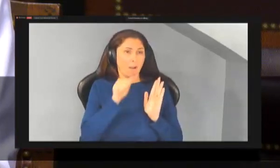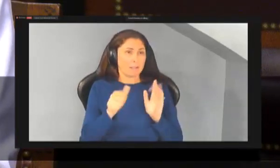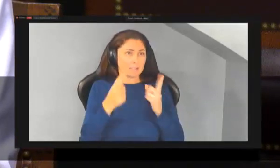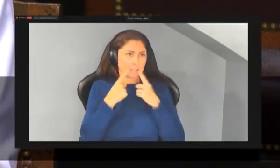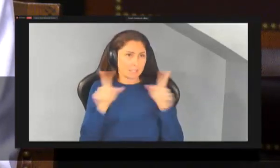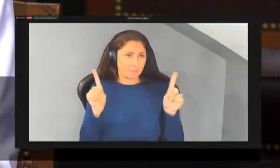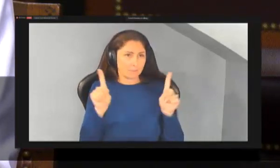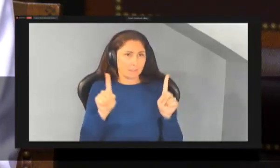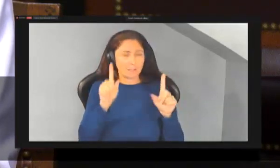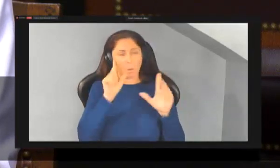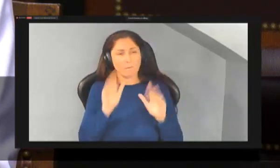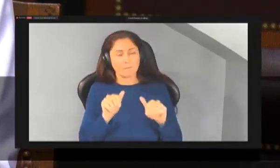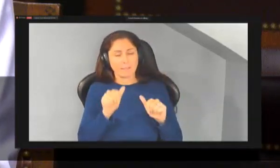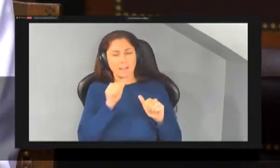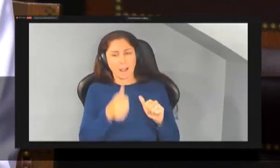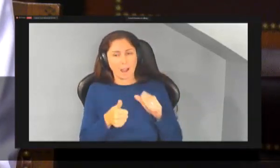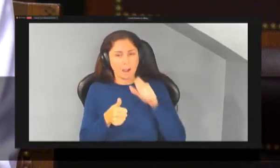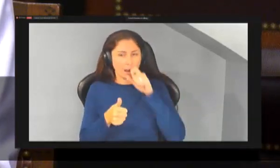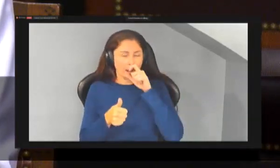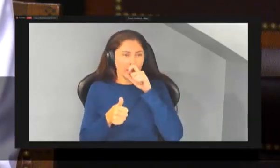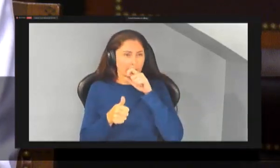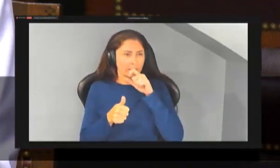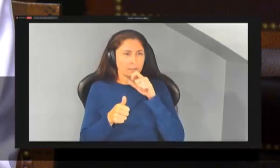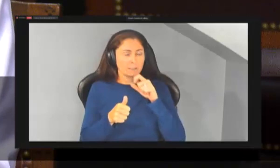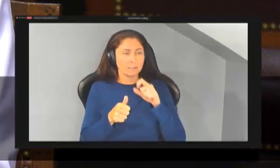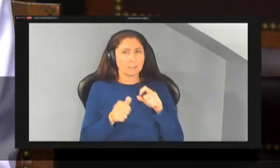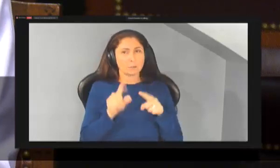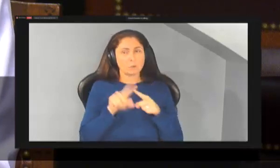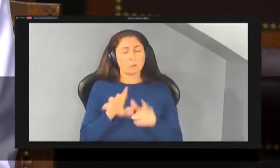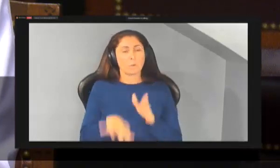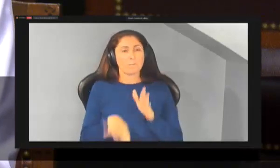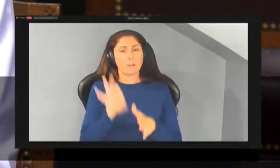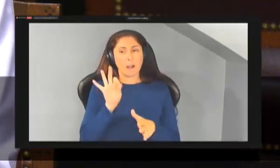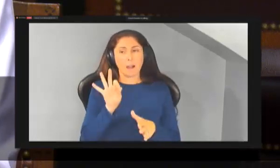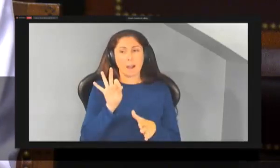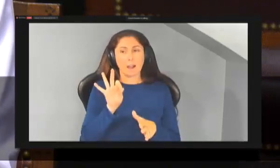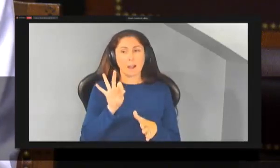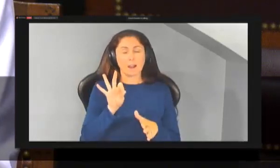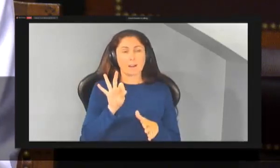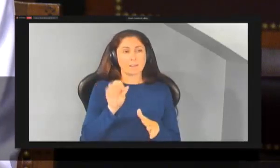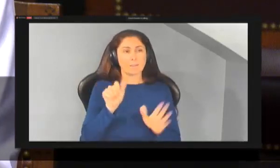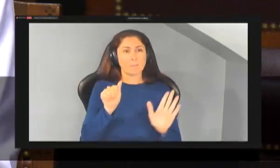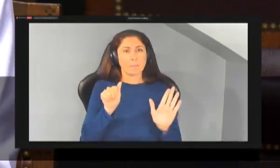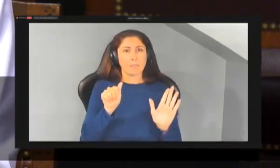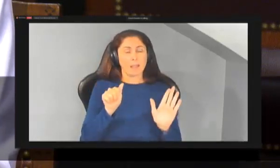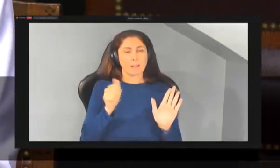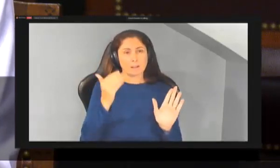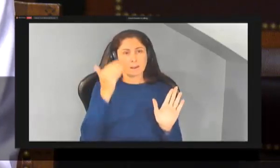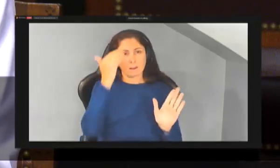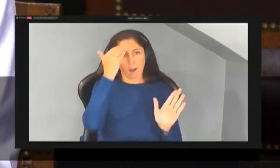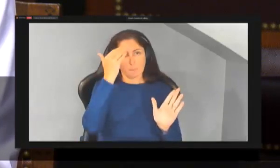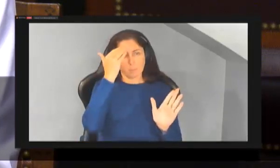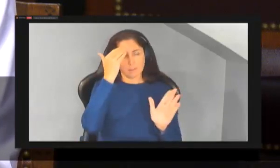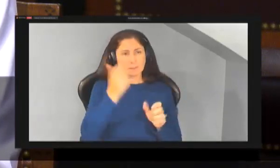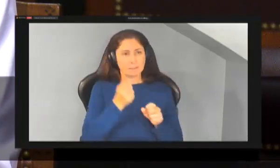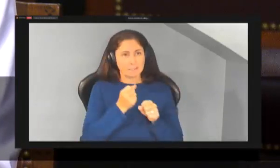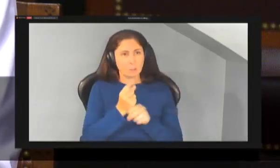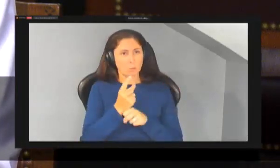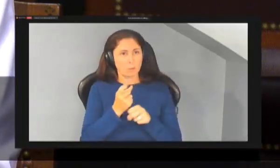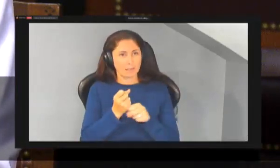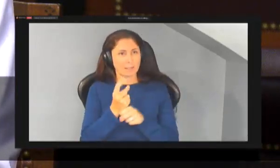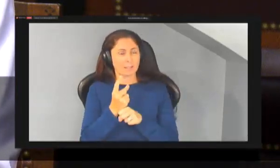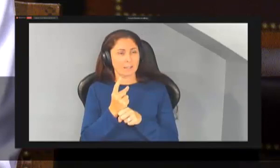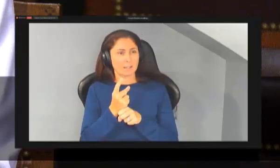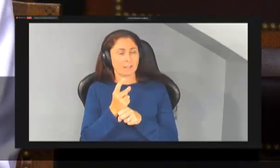hopefully not, to find a comprehensive yearly